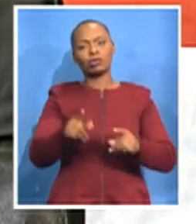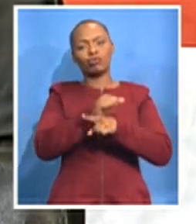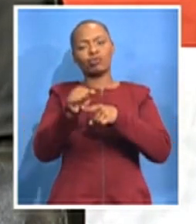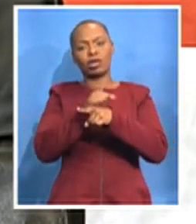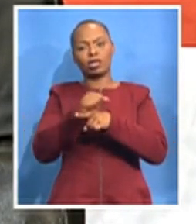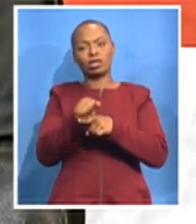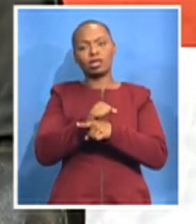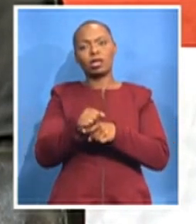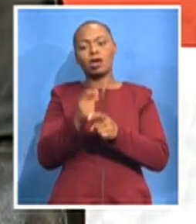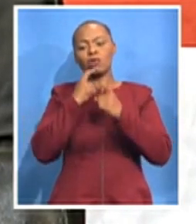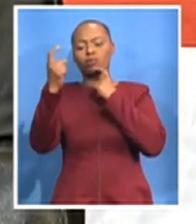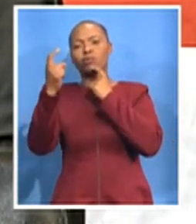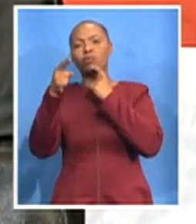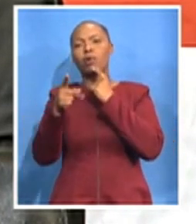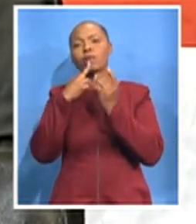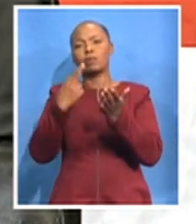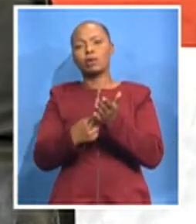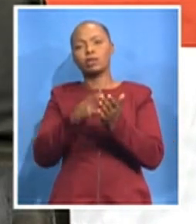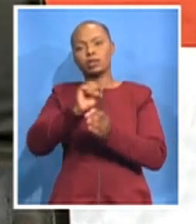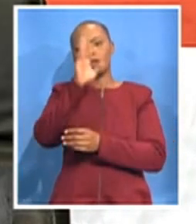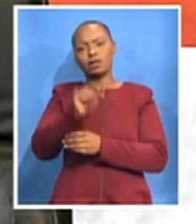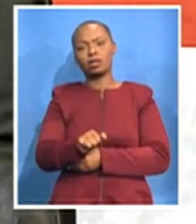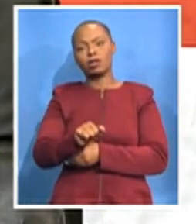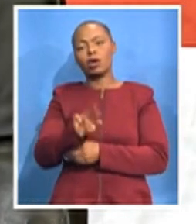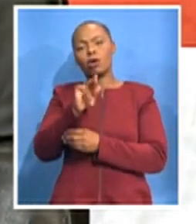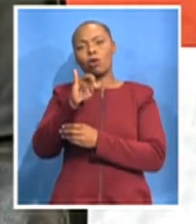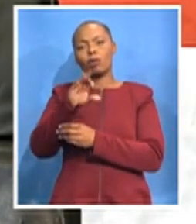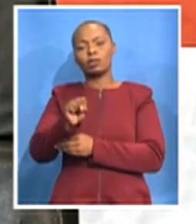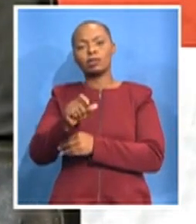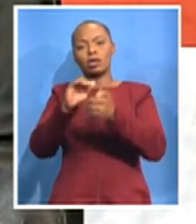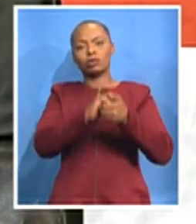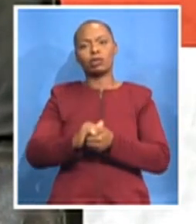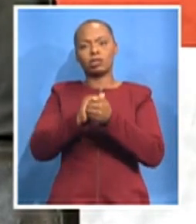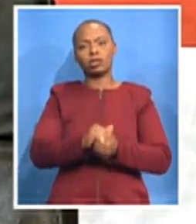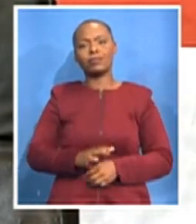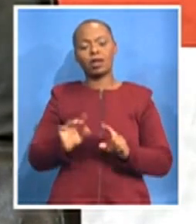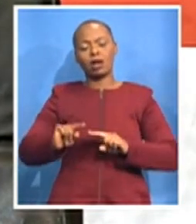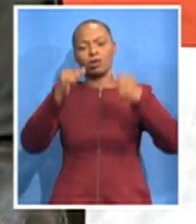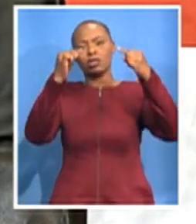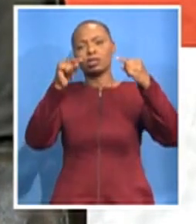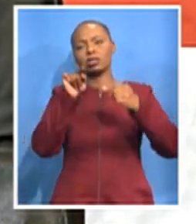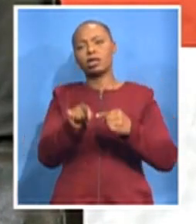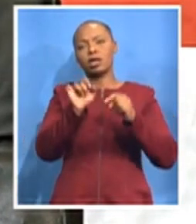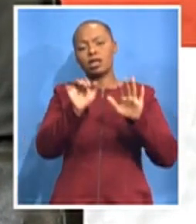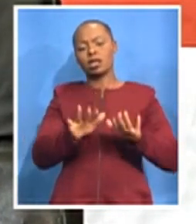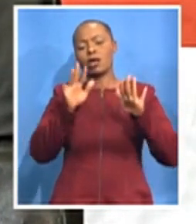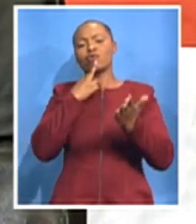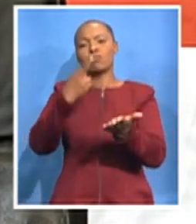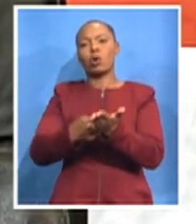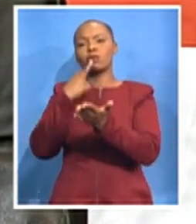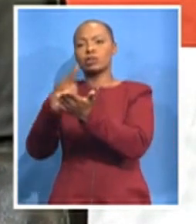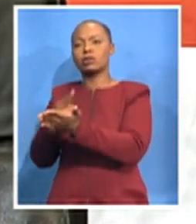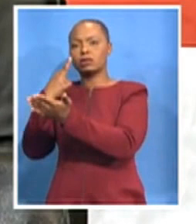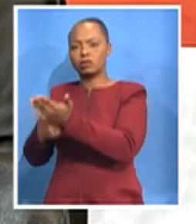Roadies Association. Allegations concerning the following 9 reports or matters have been